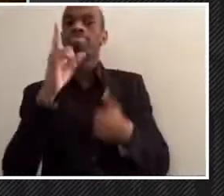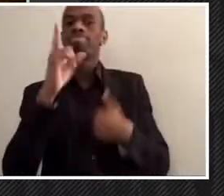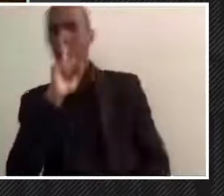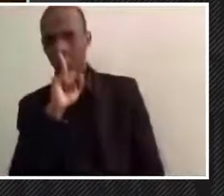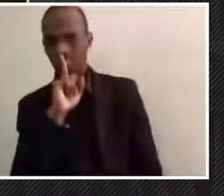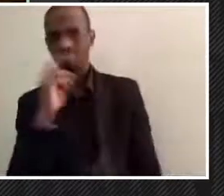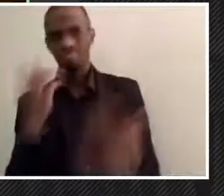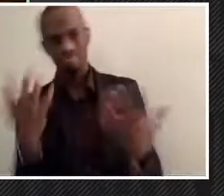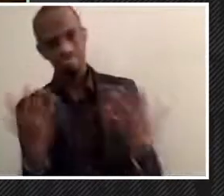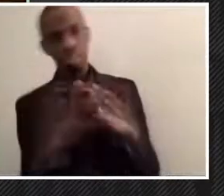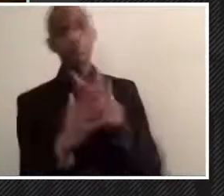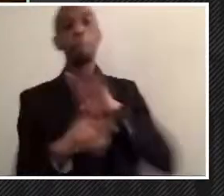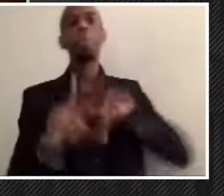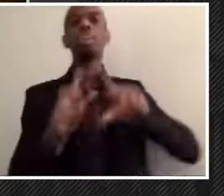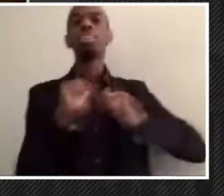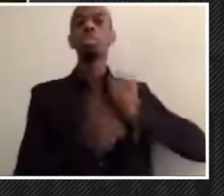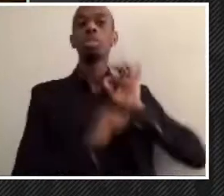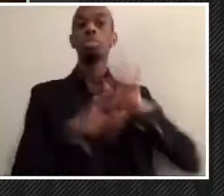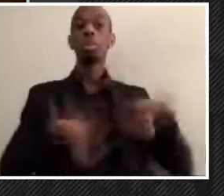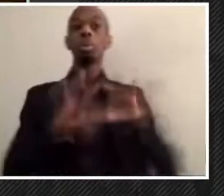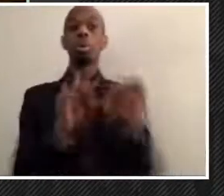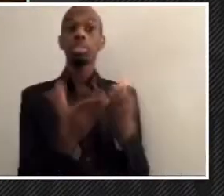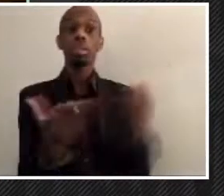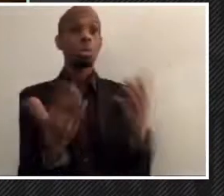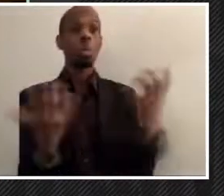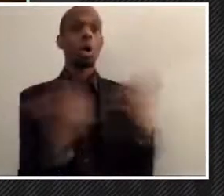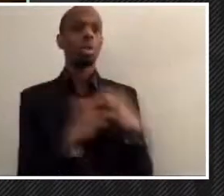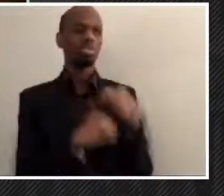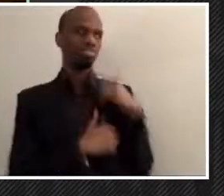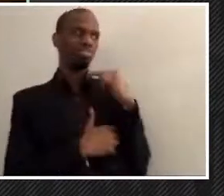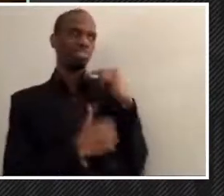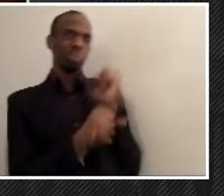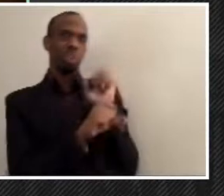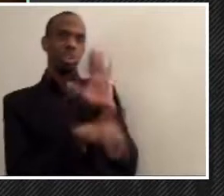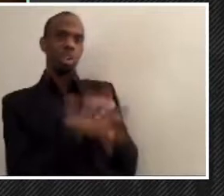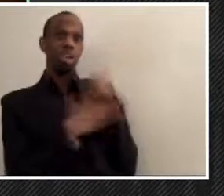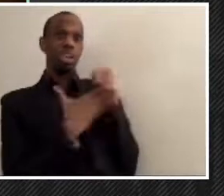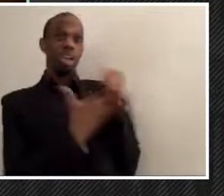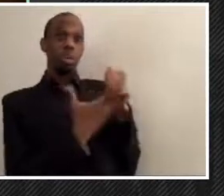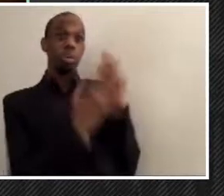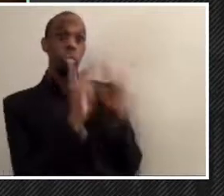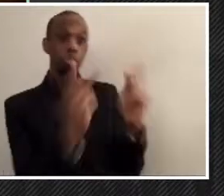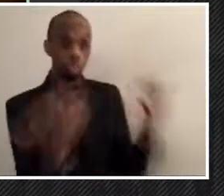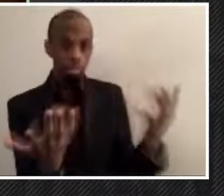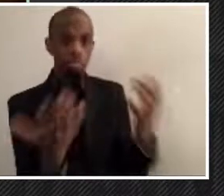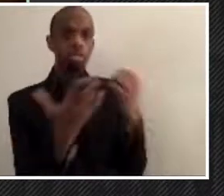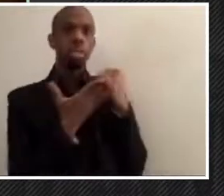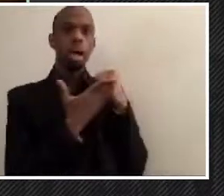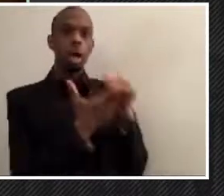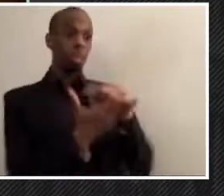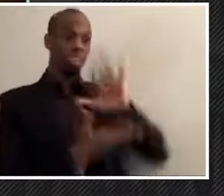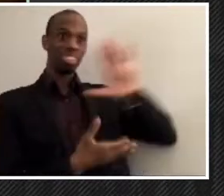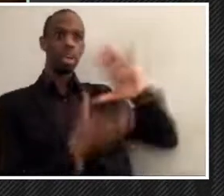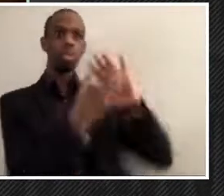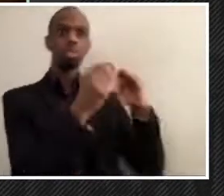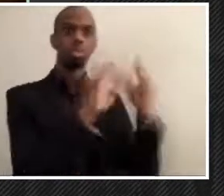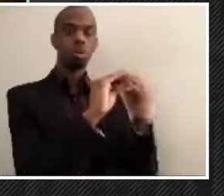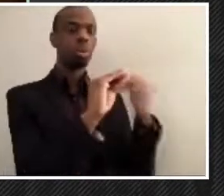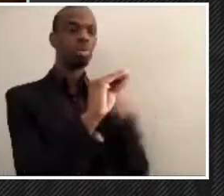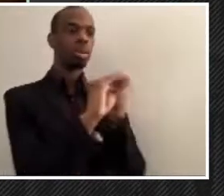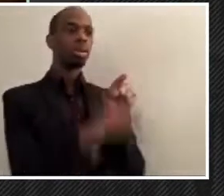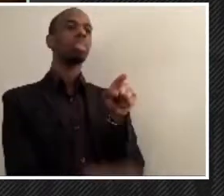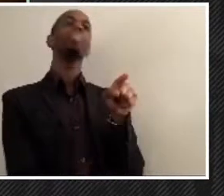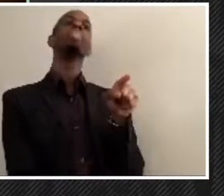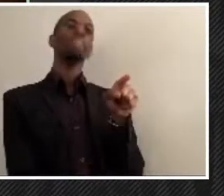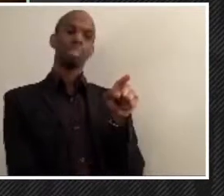most important thing I'm working on is helping people and helping tell stories of people that are impacted by the